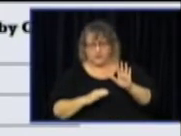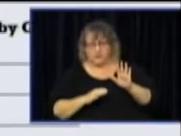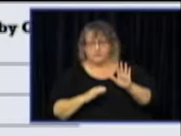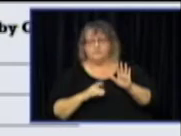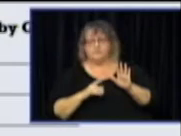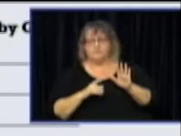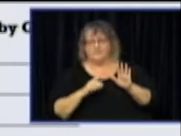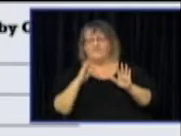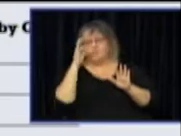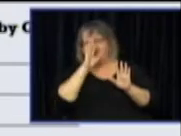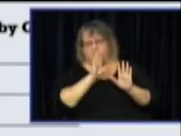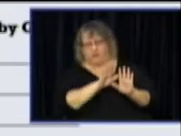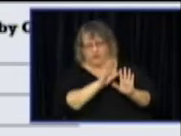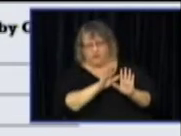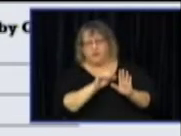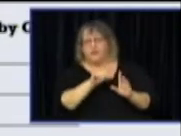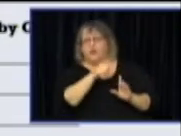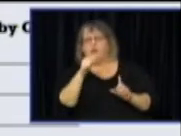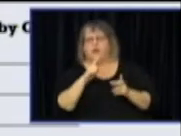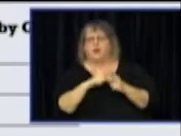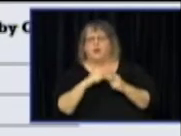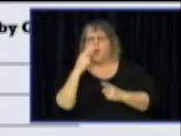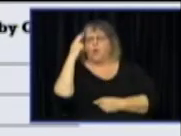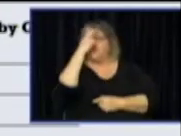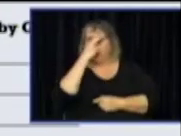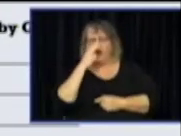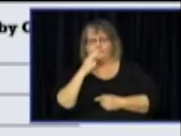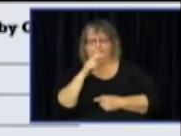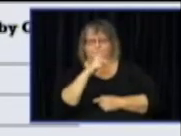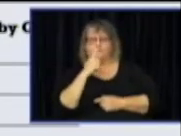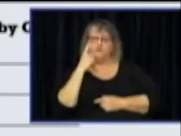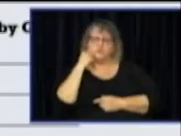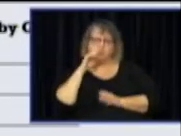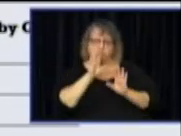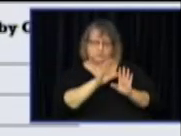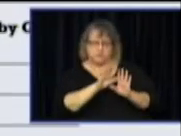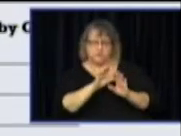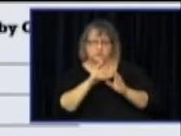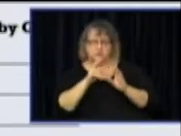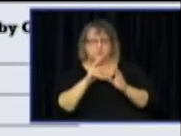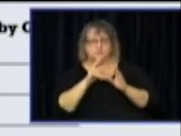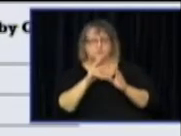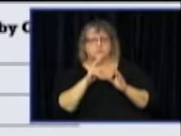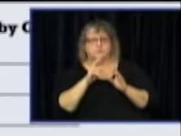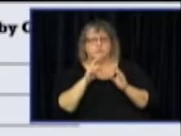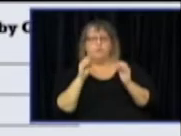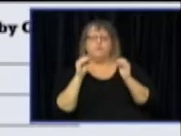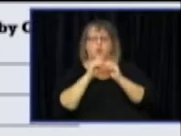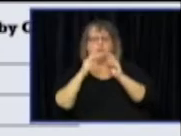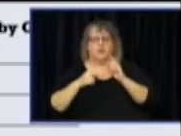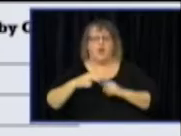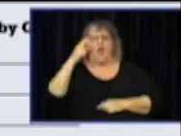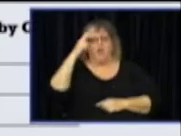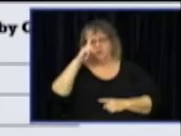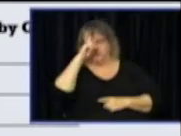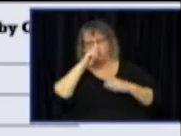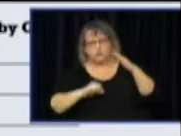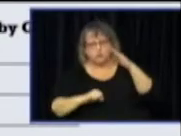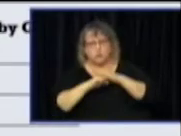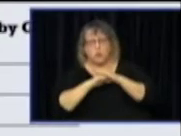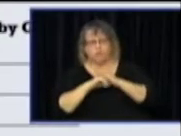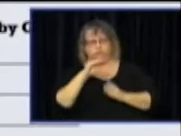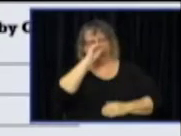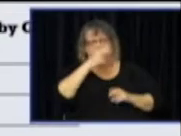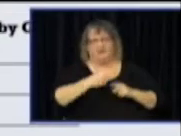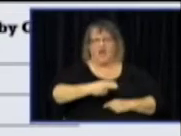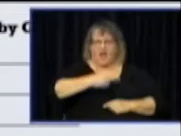members of the community and the Native Hawaiian members of the community have excess mortality from stroke, which means more